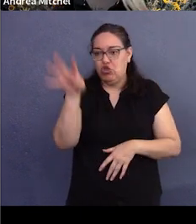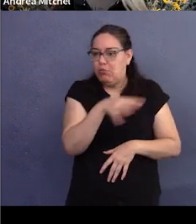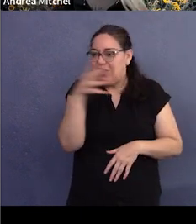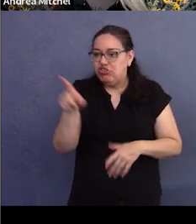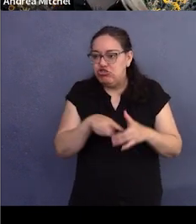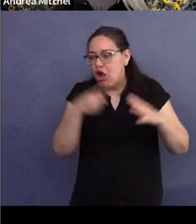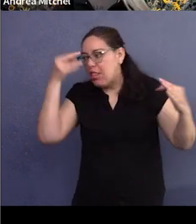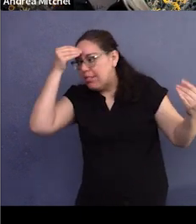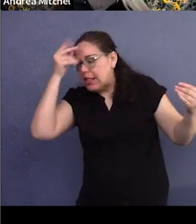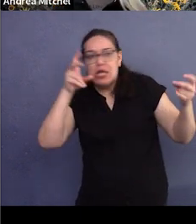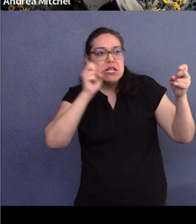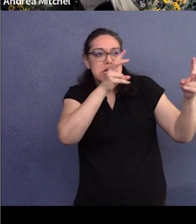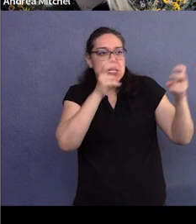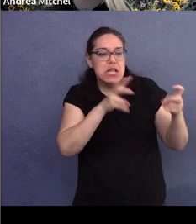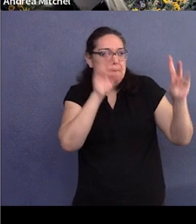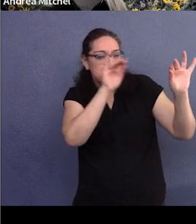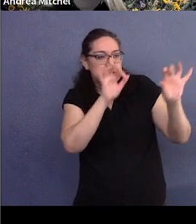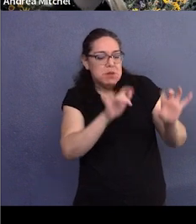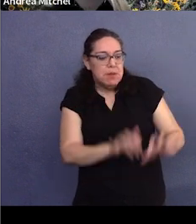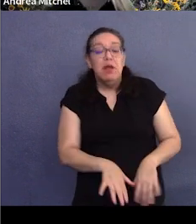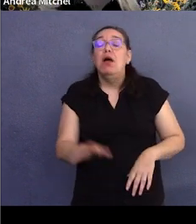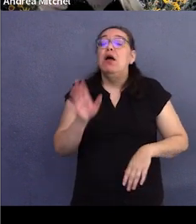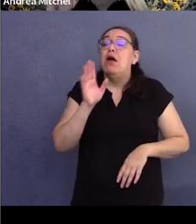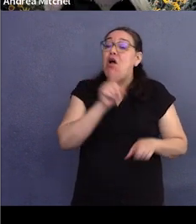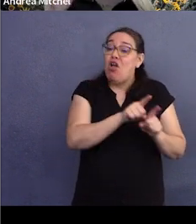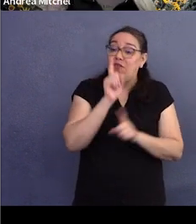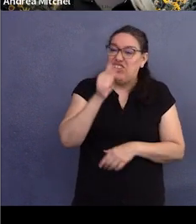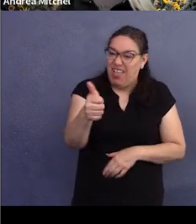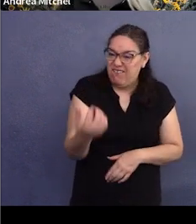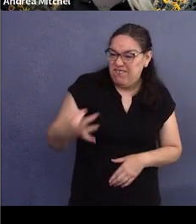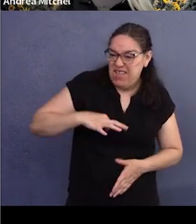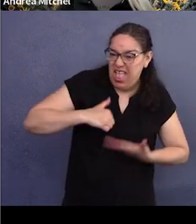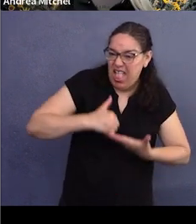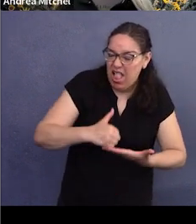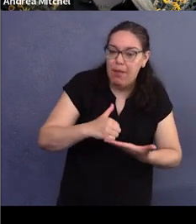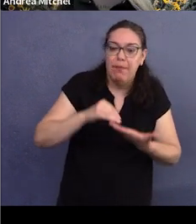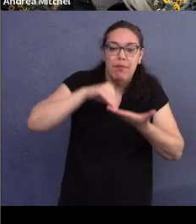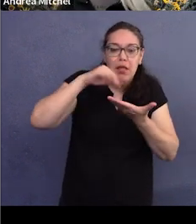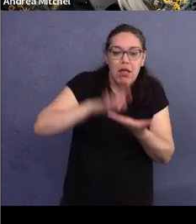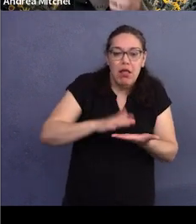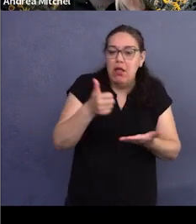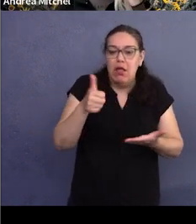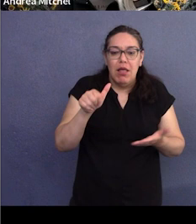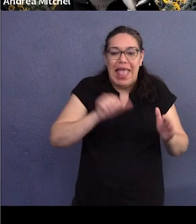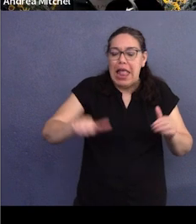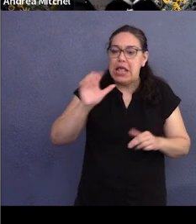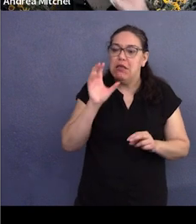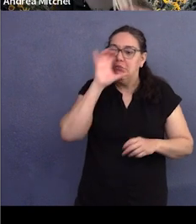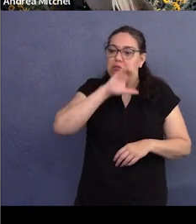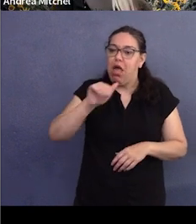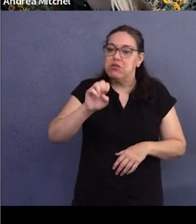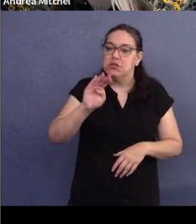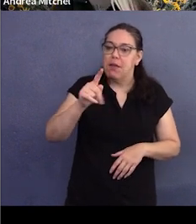thinking things out. Also, for your own good, note any assumptions. So this is assuming, say you're applying for